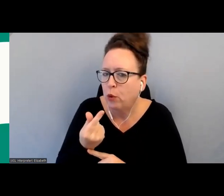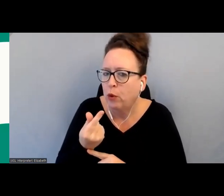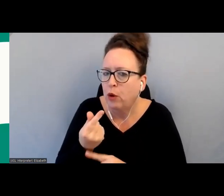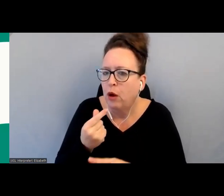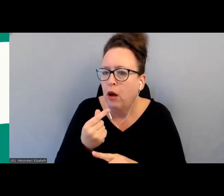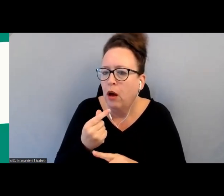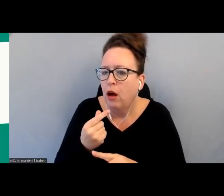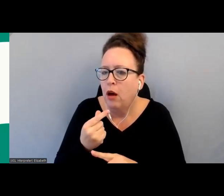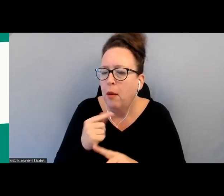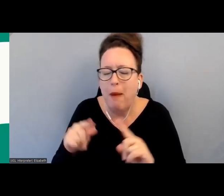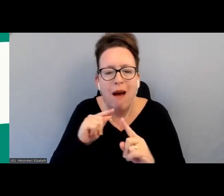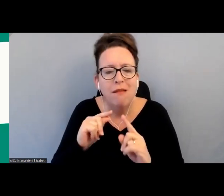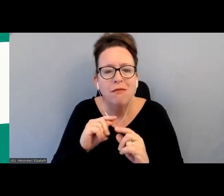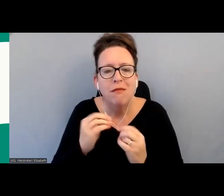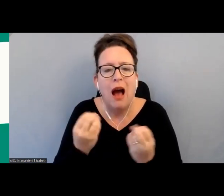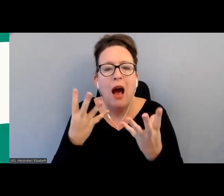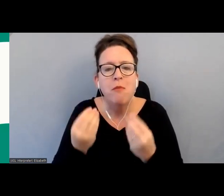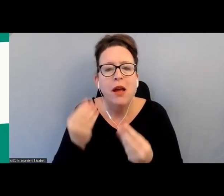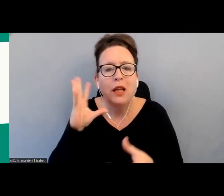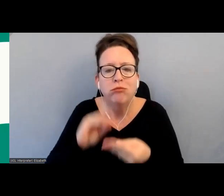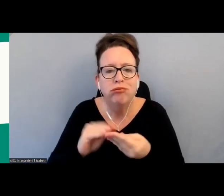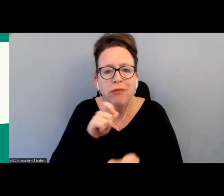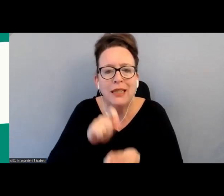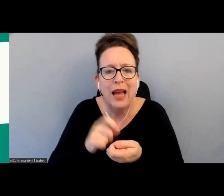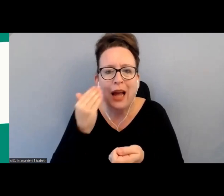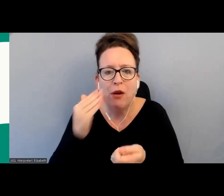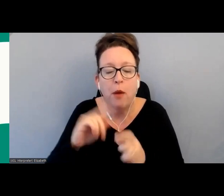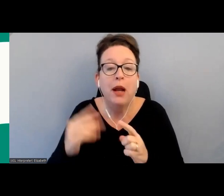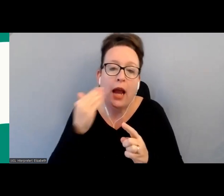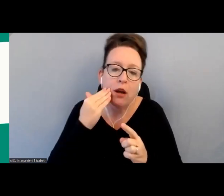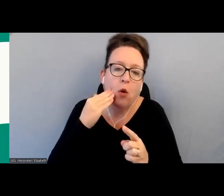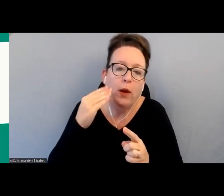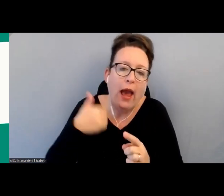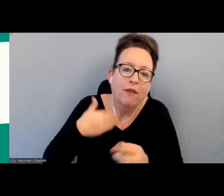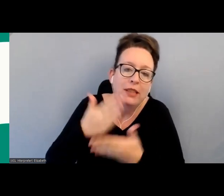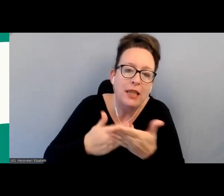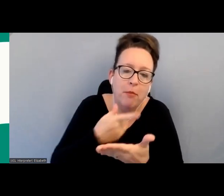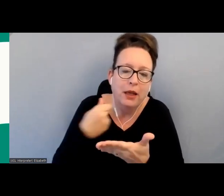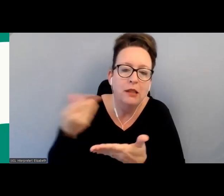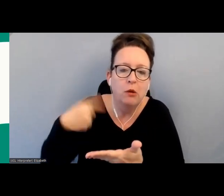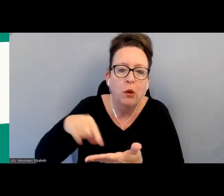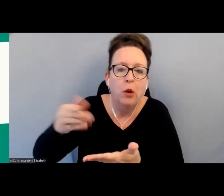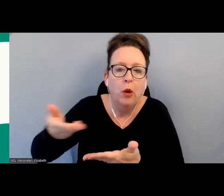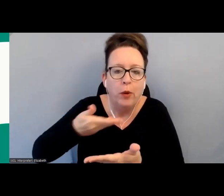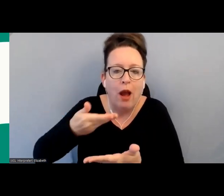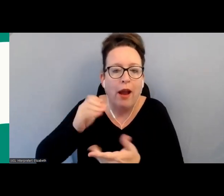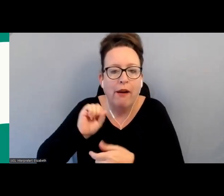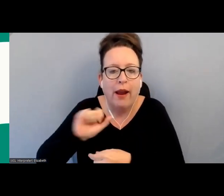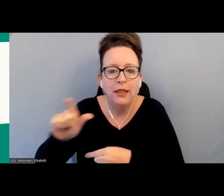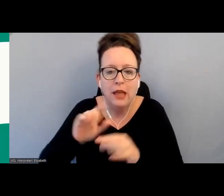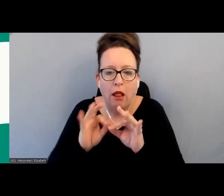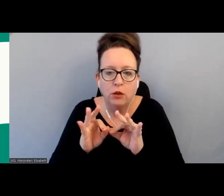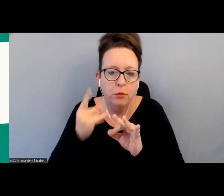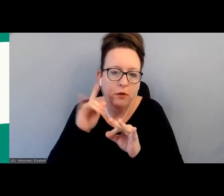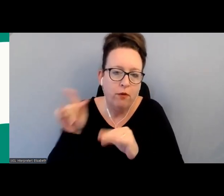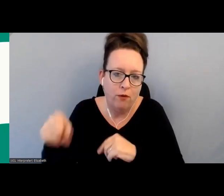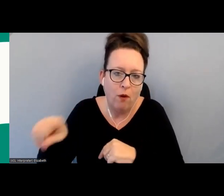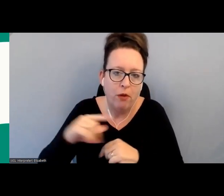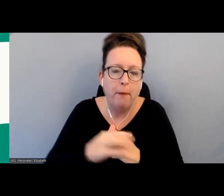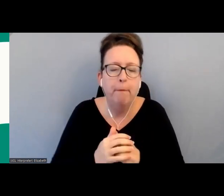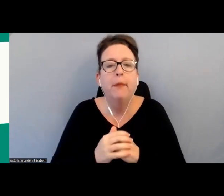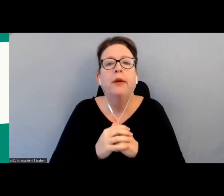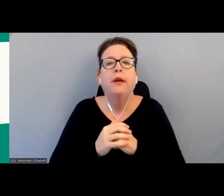to, get ASL interpretation service in there for them. We